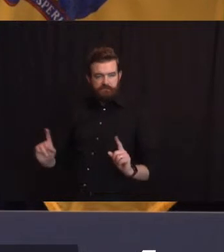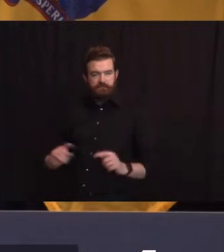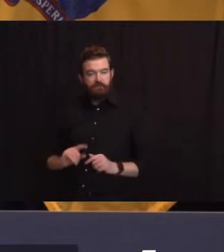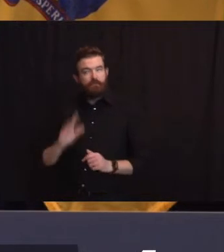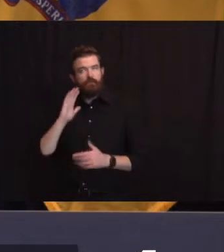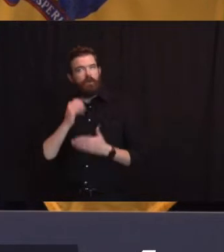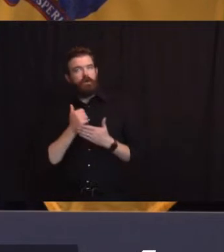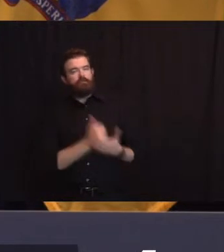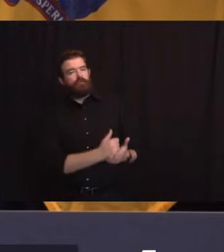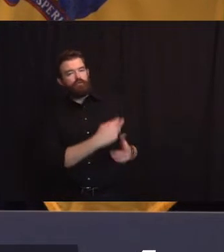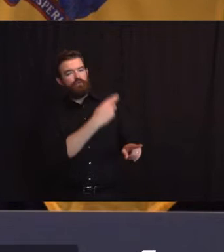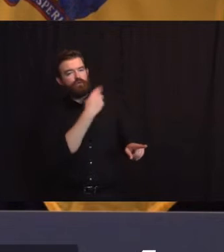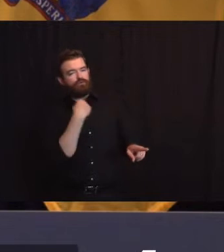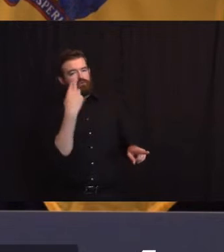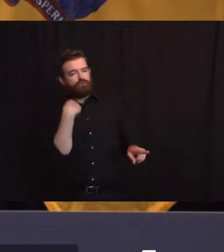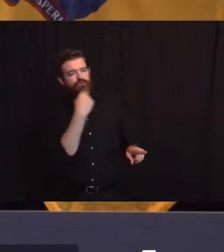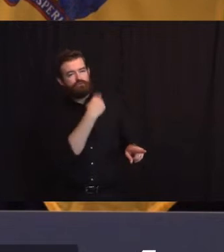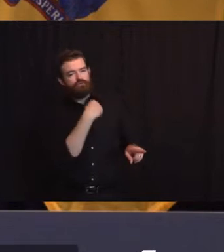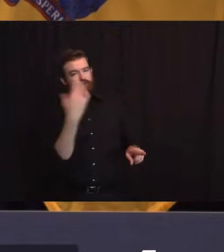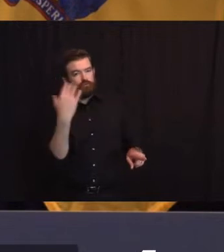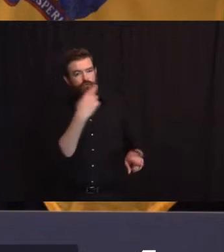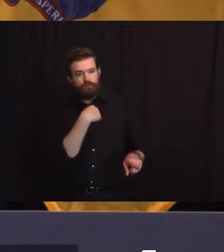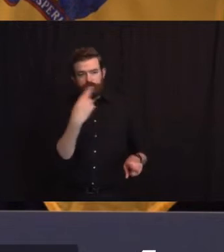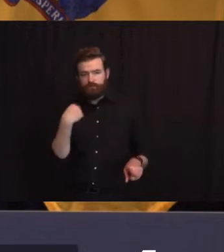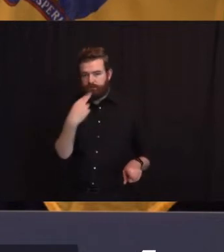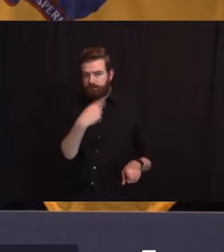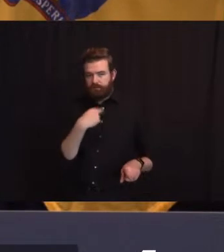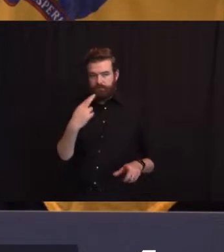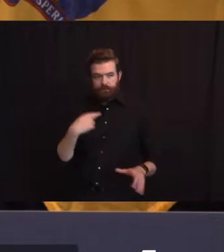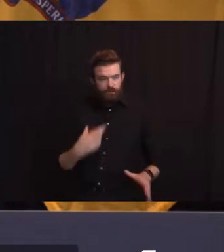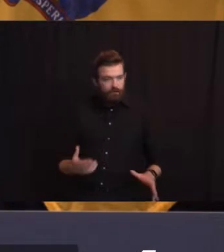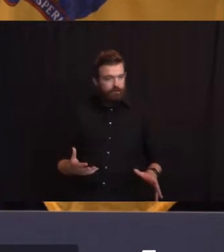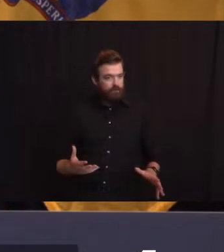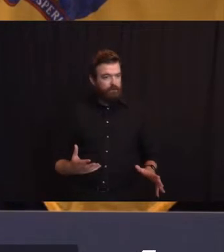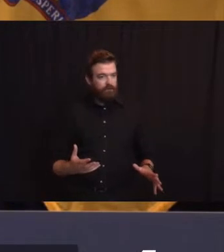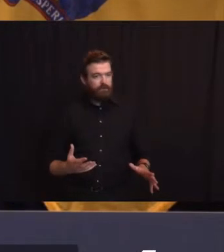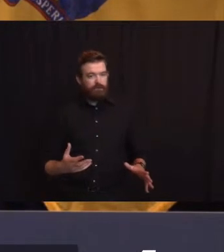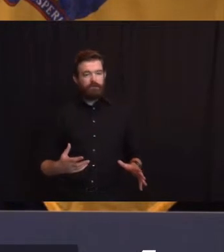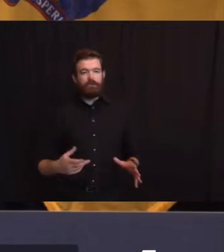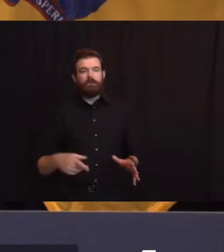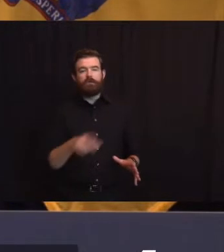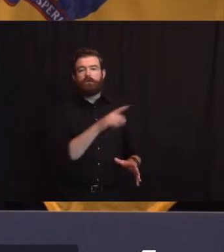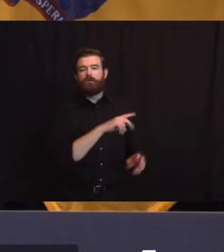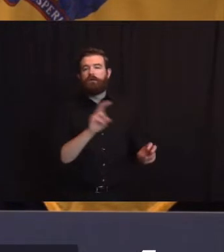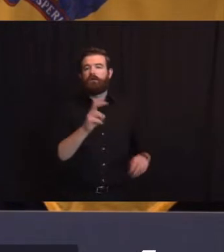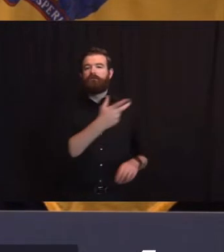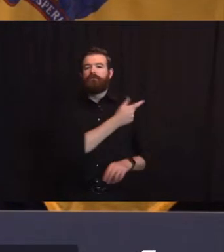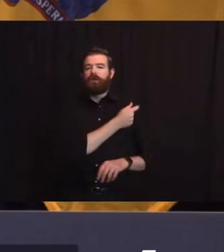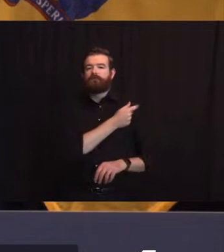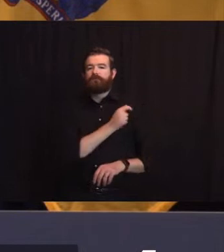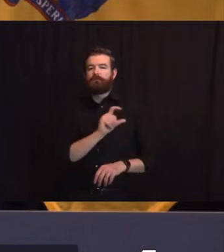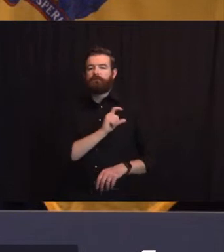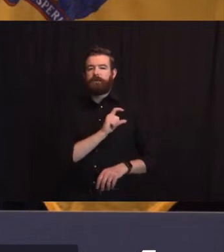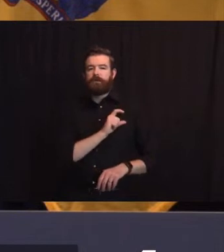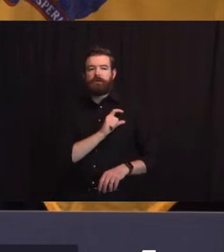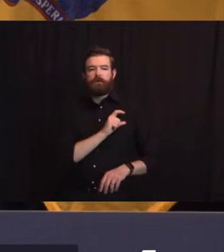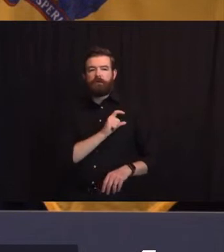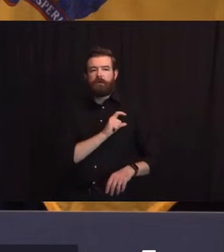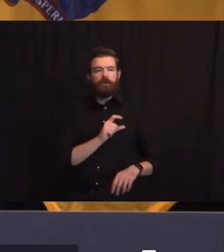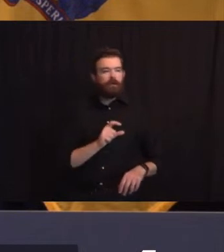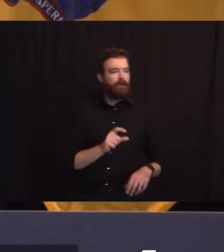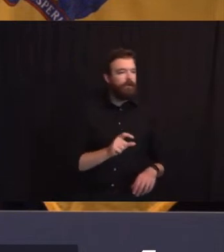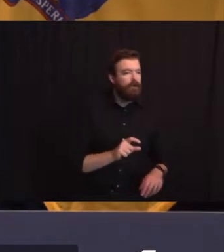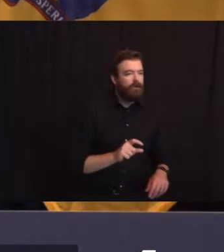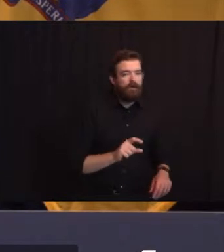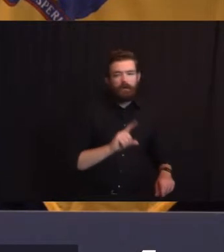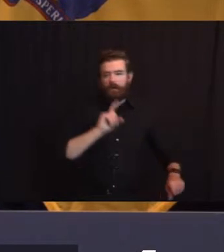the vaccine police on who's wearing a mask or who's vaccinated, that's just another burden on these folks. What they